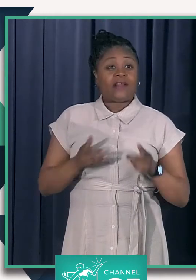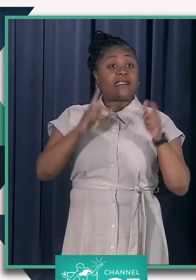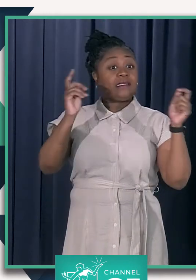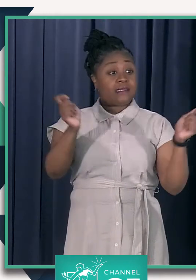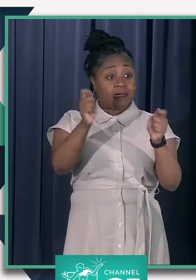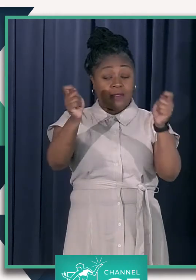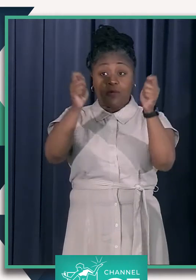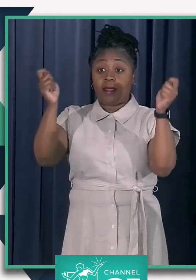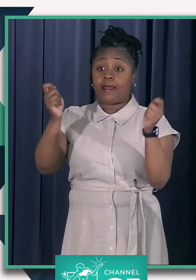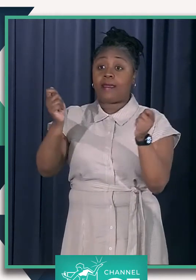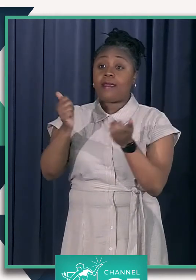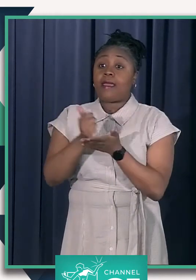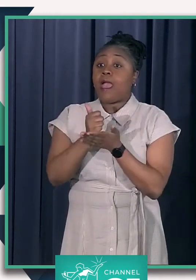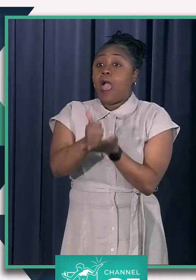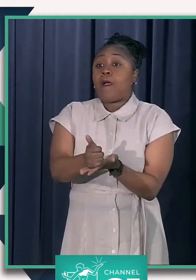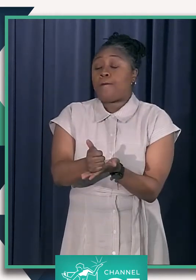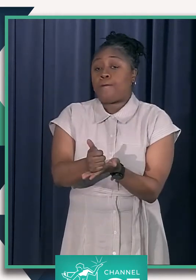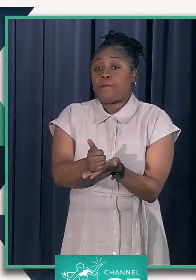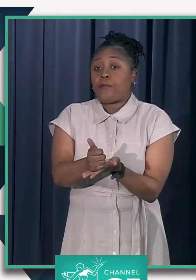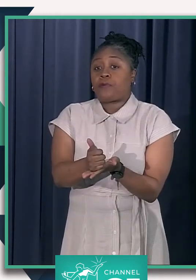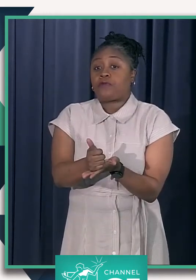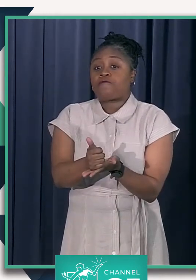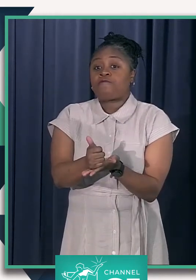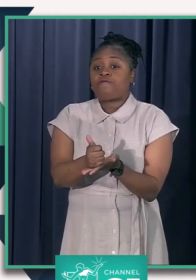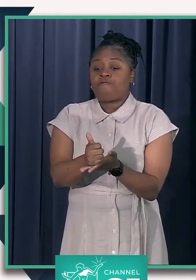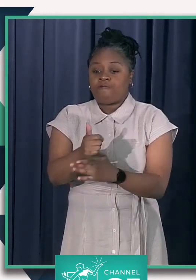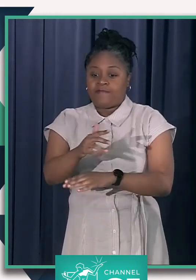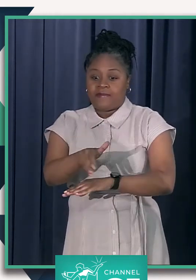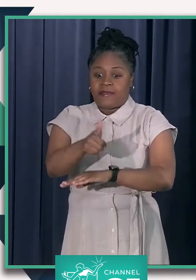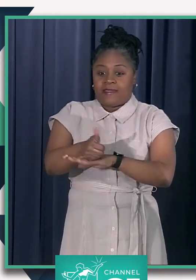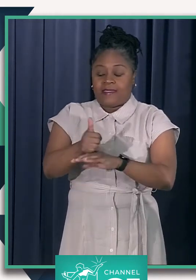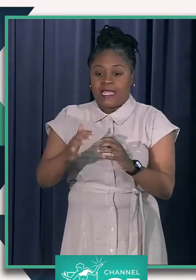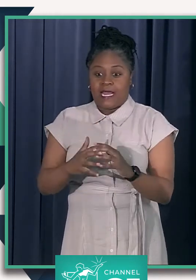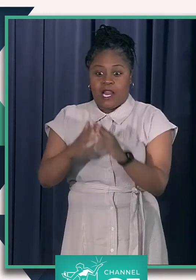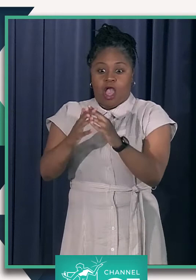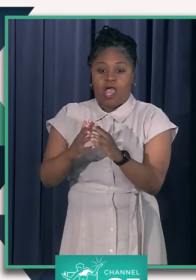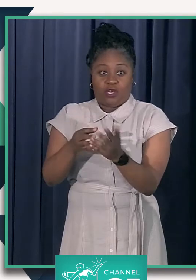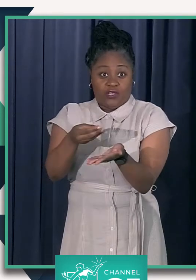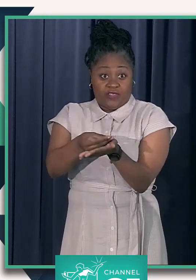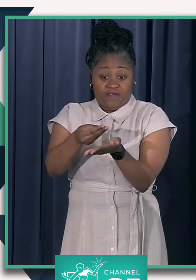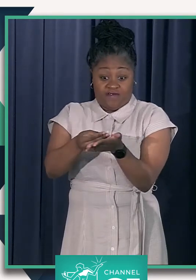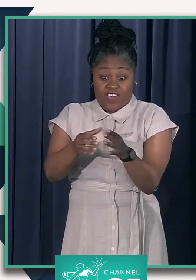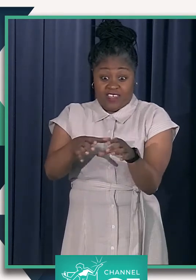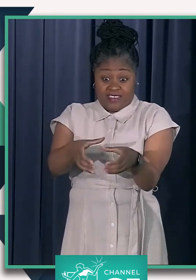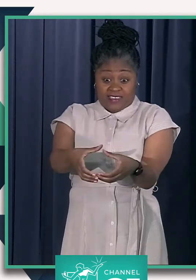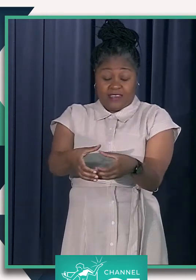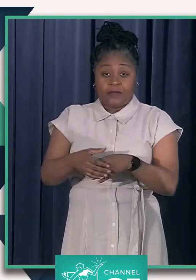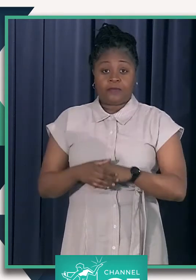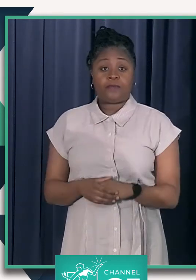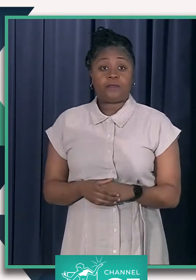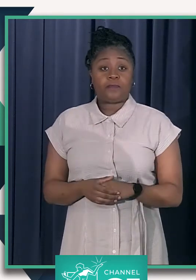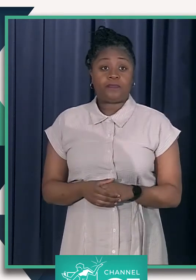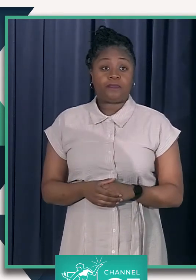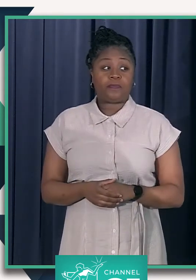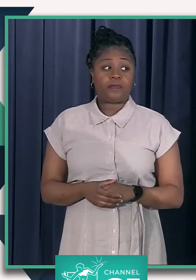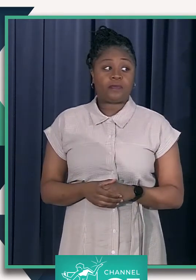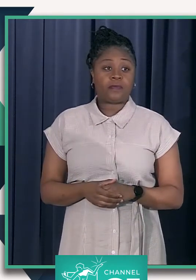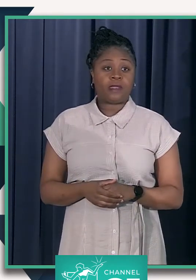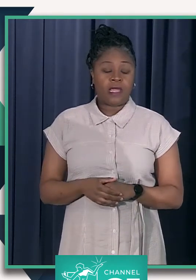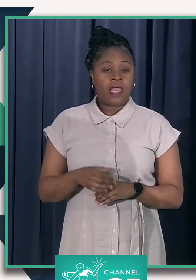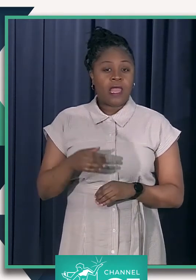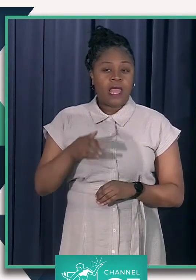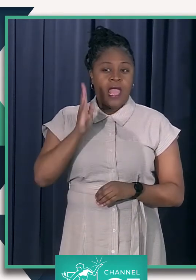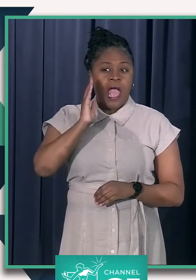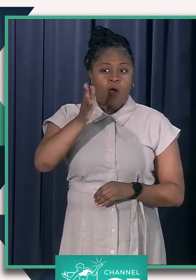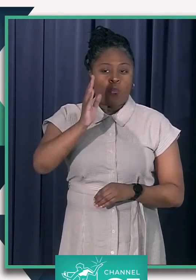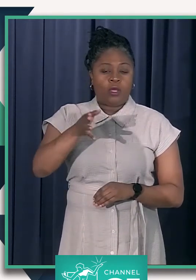to help to launch this fund. So I will do two or three